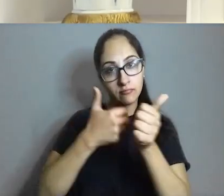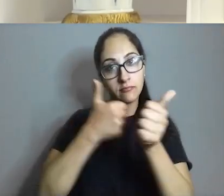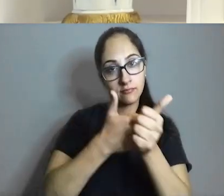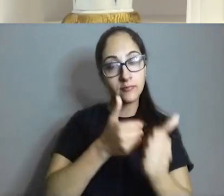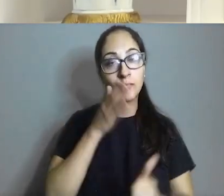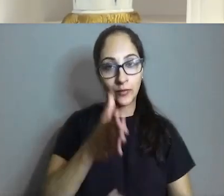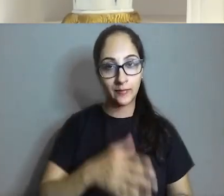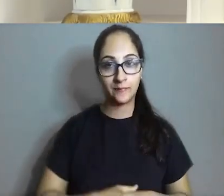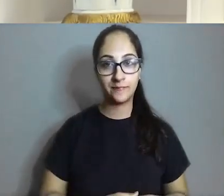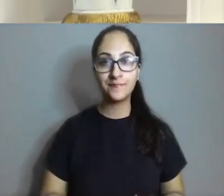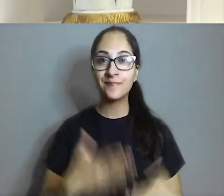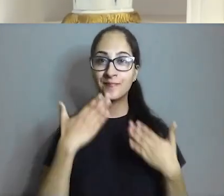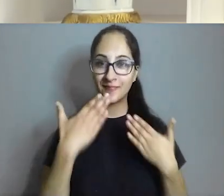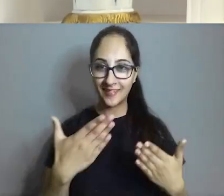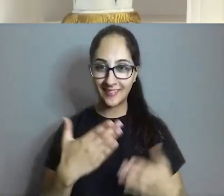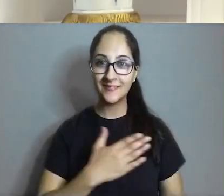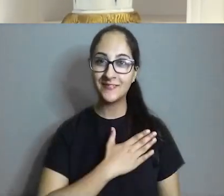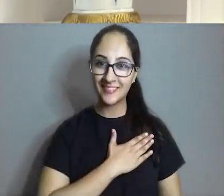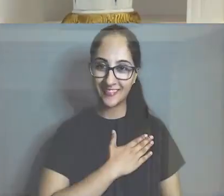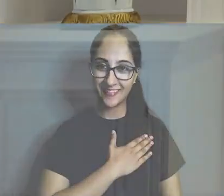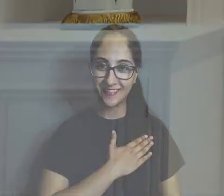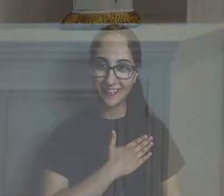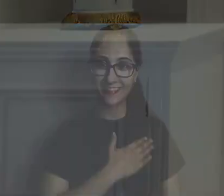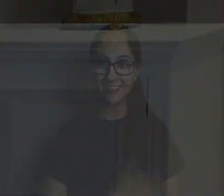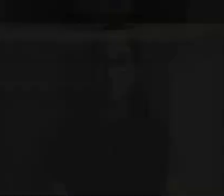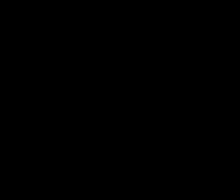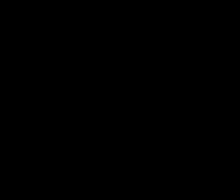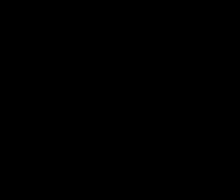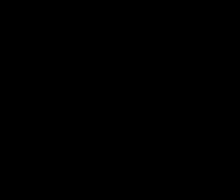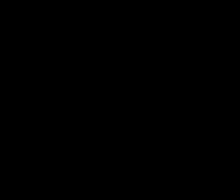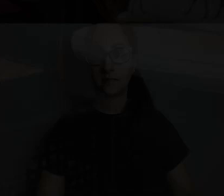updates. Thank you and Khuda Hafiz.